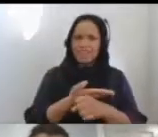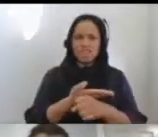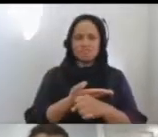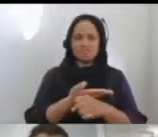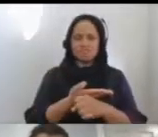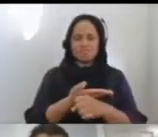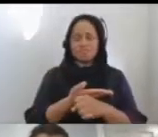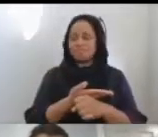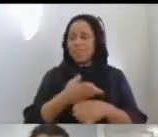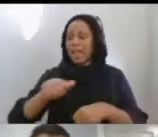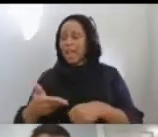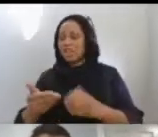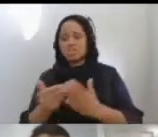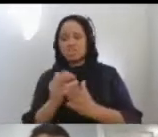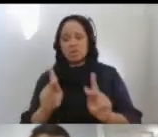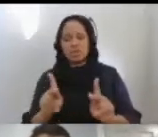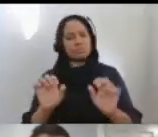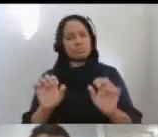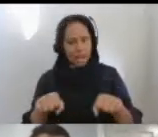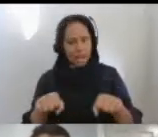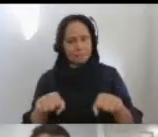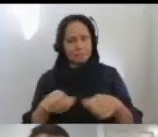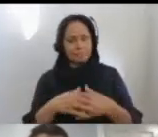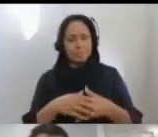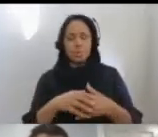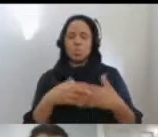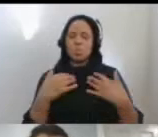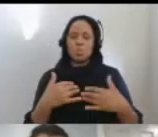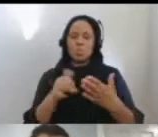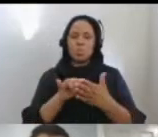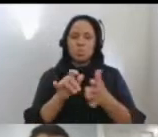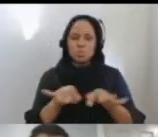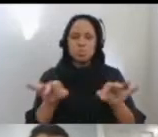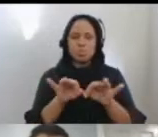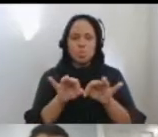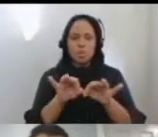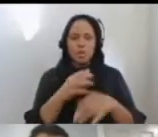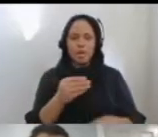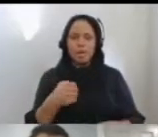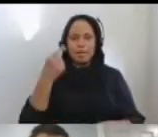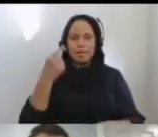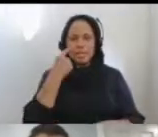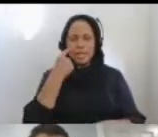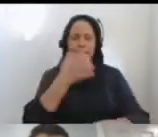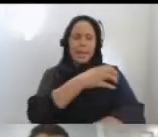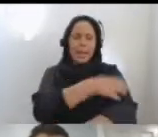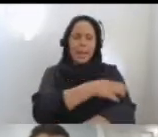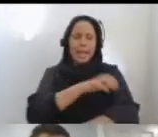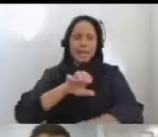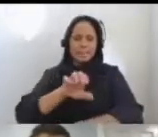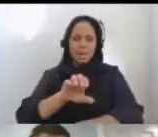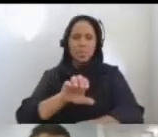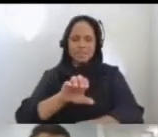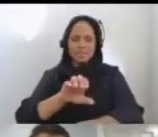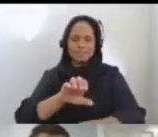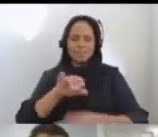else. So that's really, really pivotal, and I think empowering when